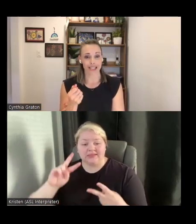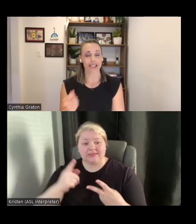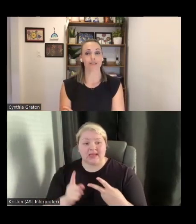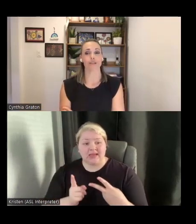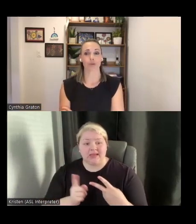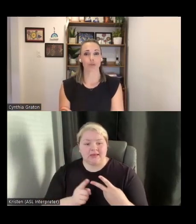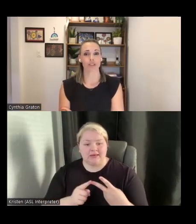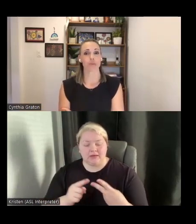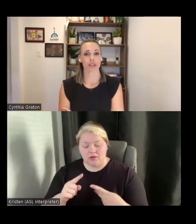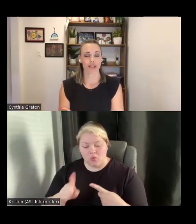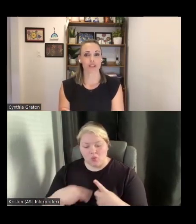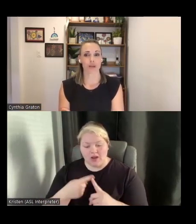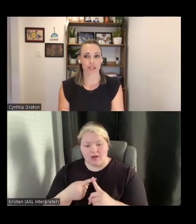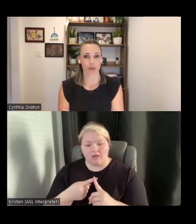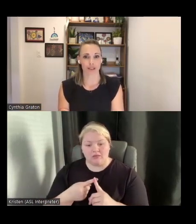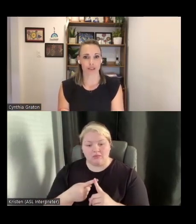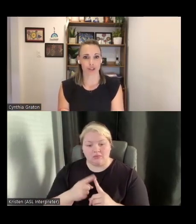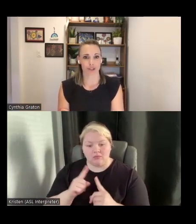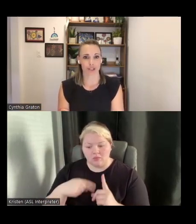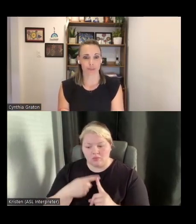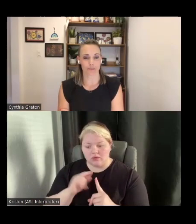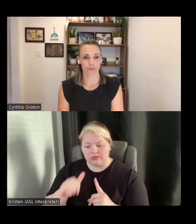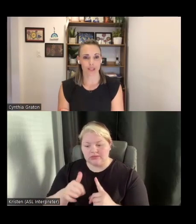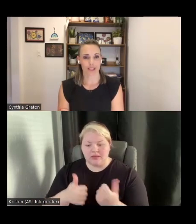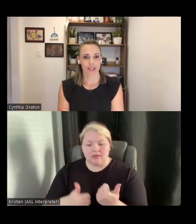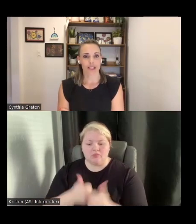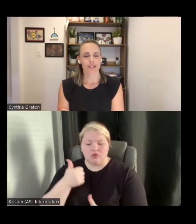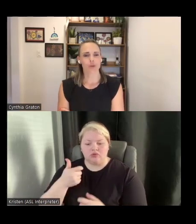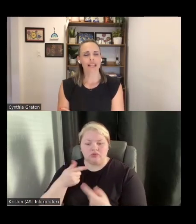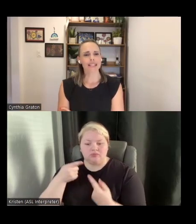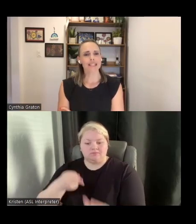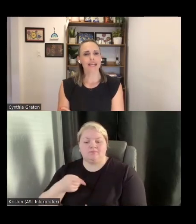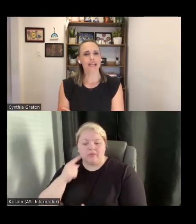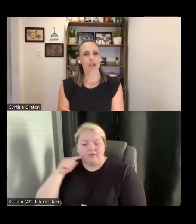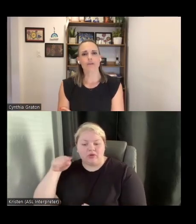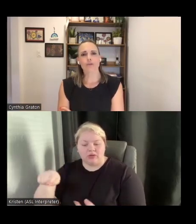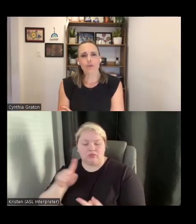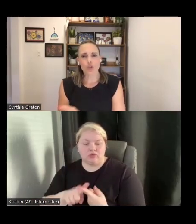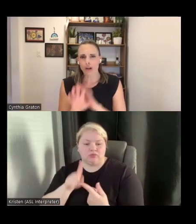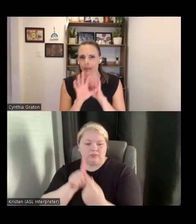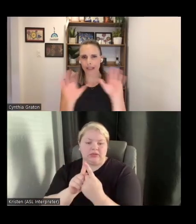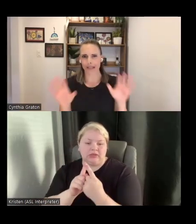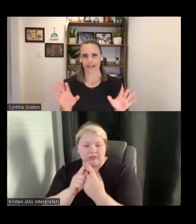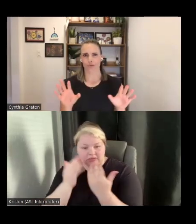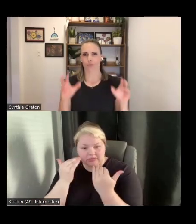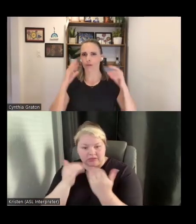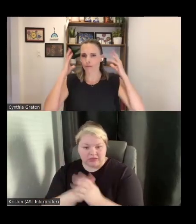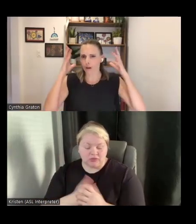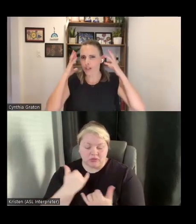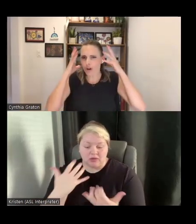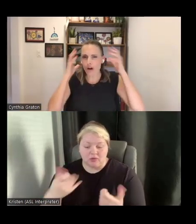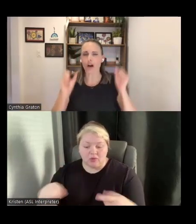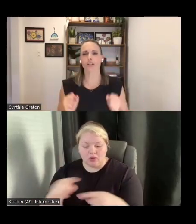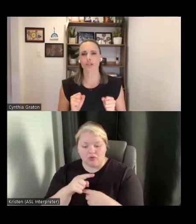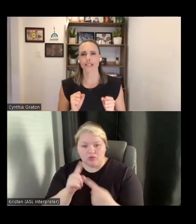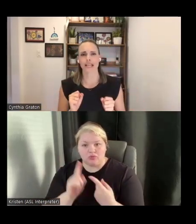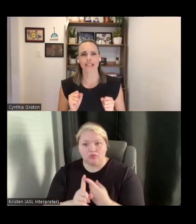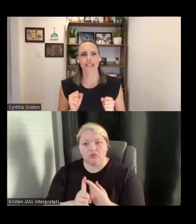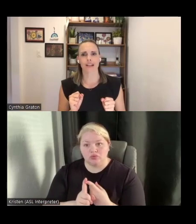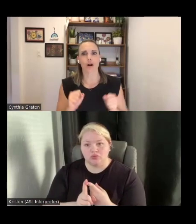Jake has difficulty meeting some expectations. So let's take a few short minutes to refresh